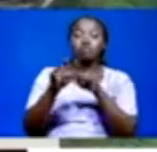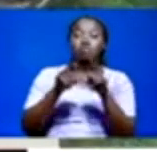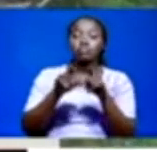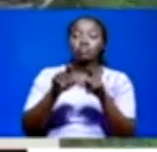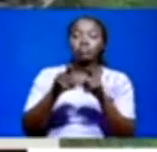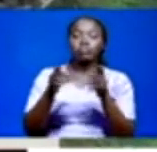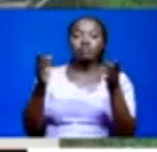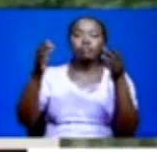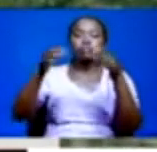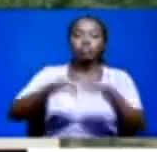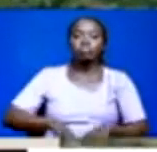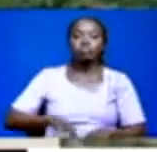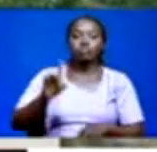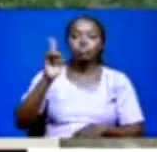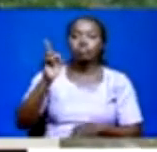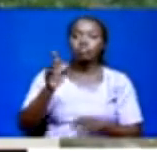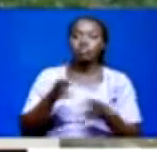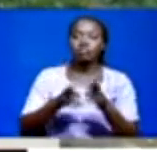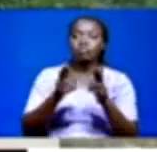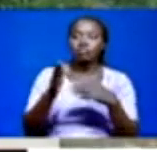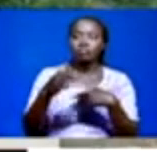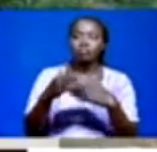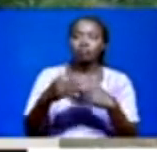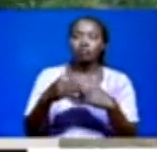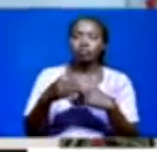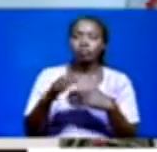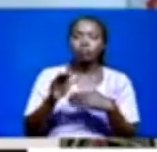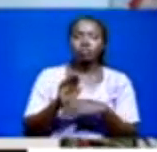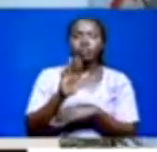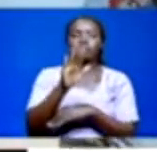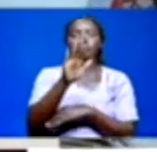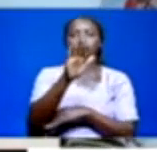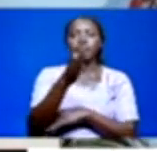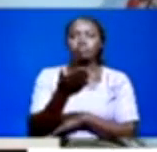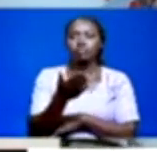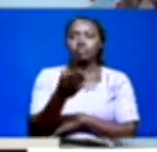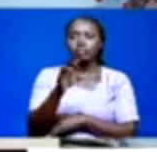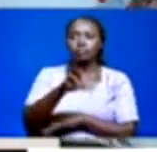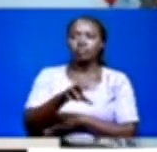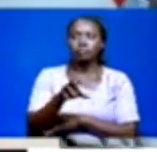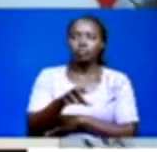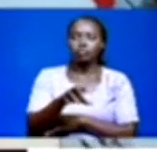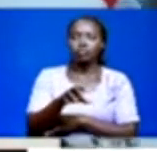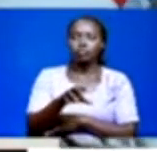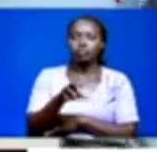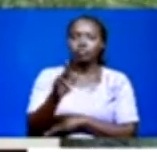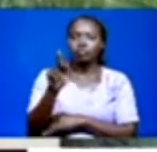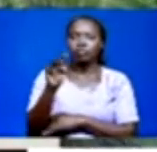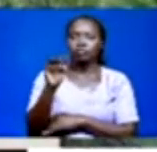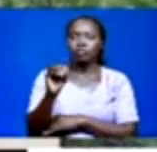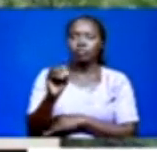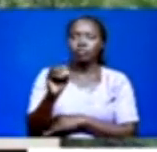plunged into the Nairobi River near the Museum Hill overpass. The matatu, belonging to Kemo Sako,